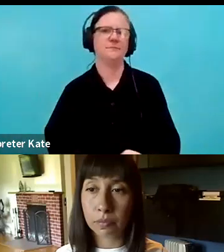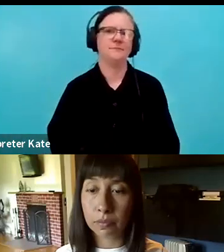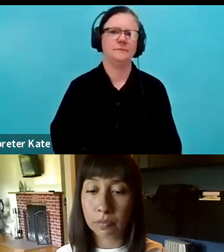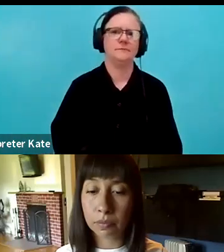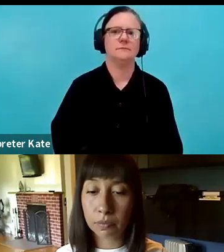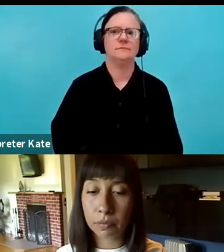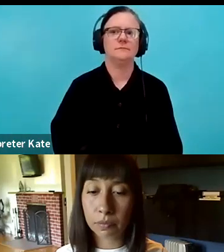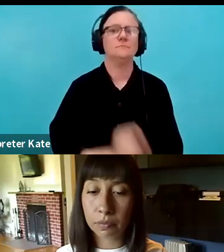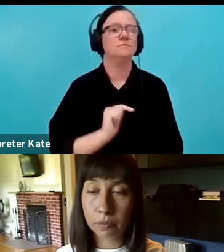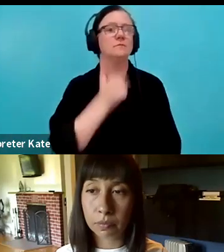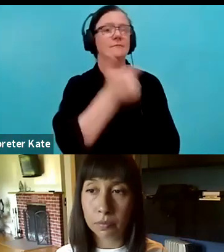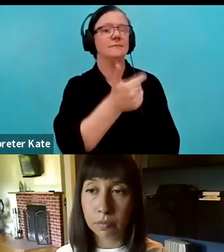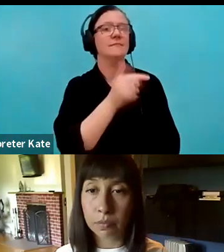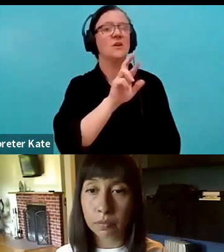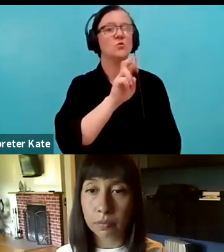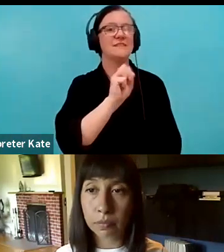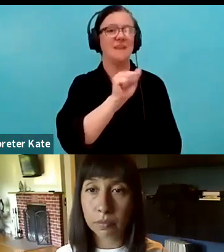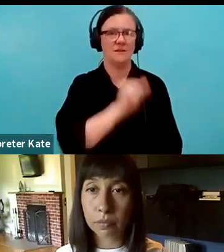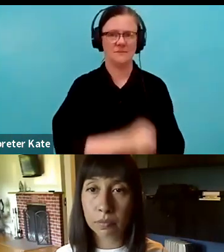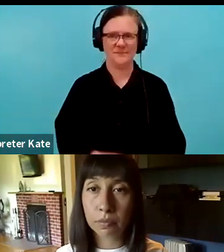to Risa.